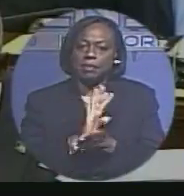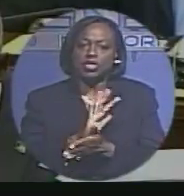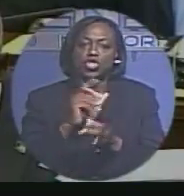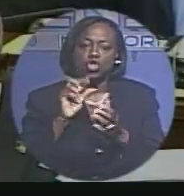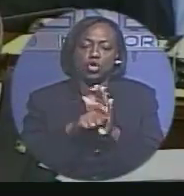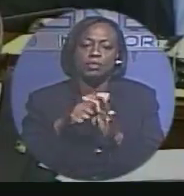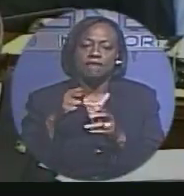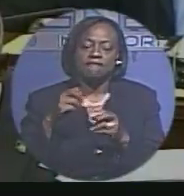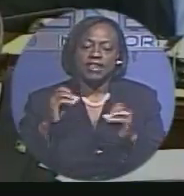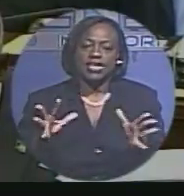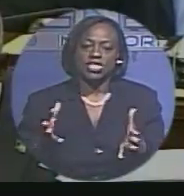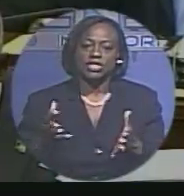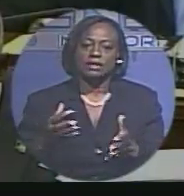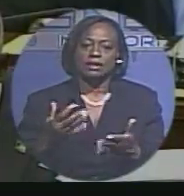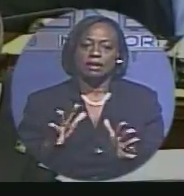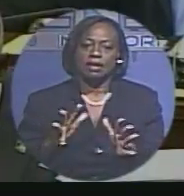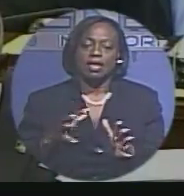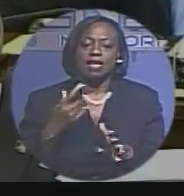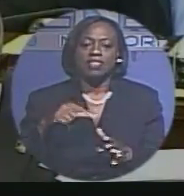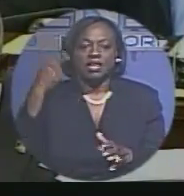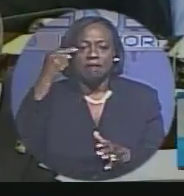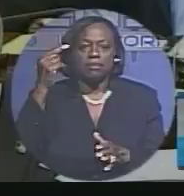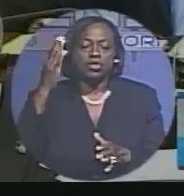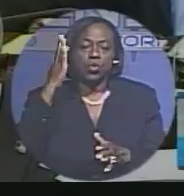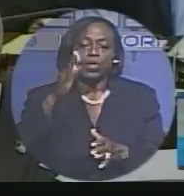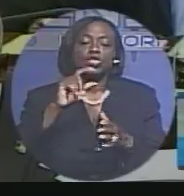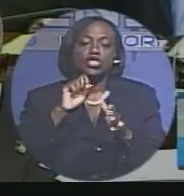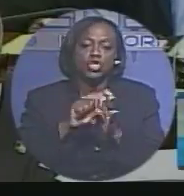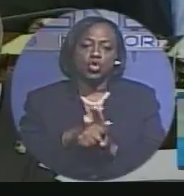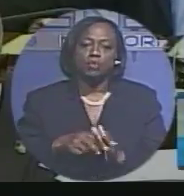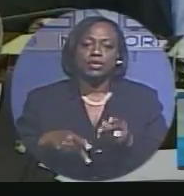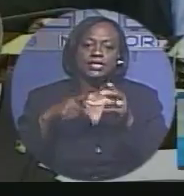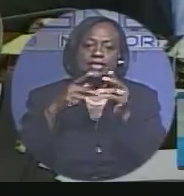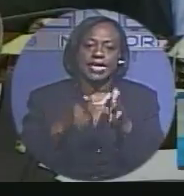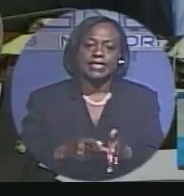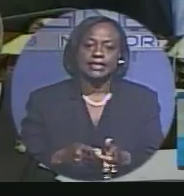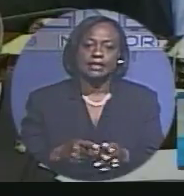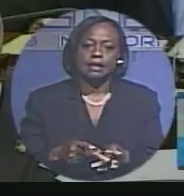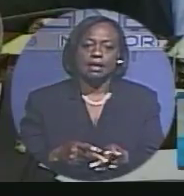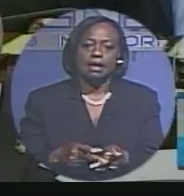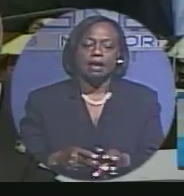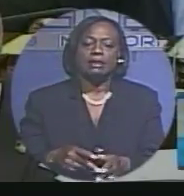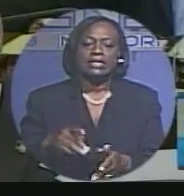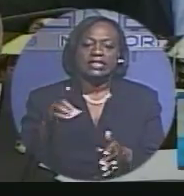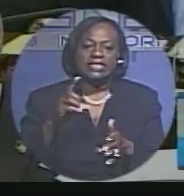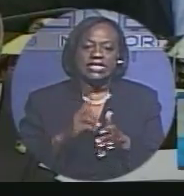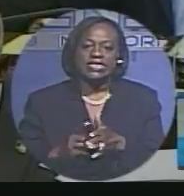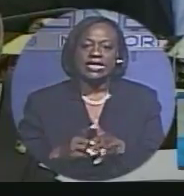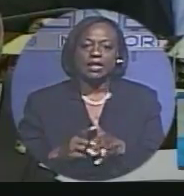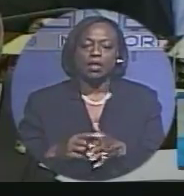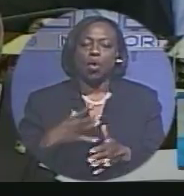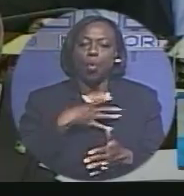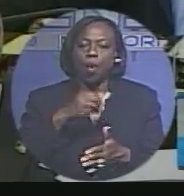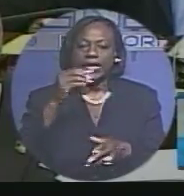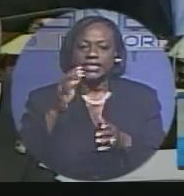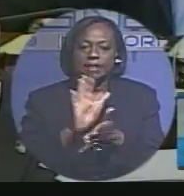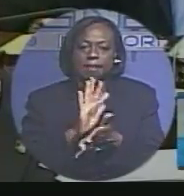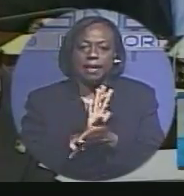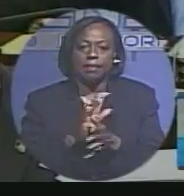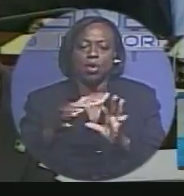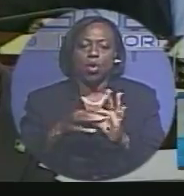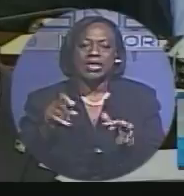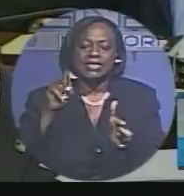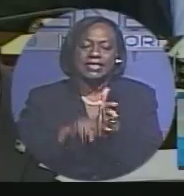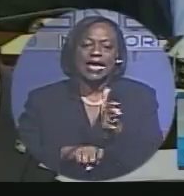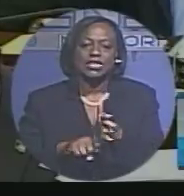therefore soon present a detailed white paper on tax reform that sets out the proposed way forward